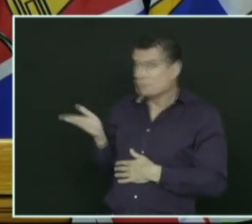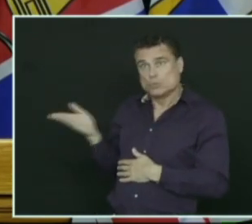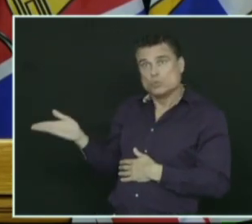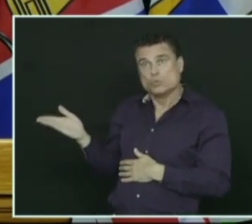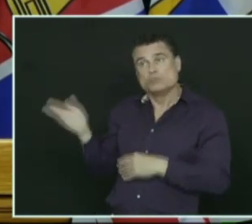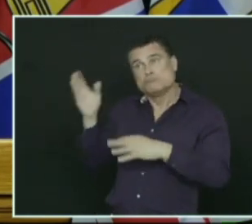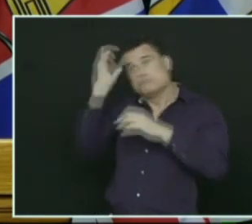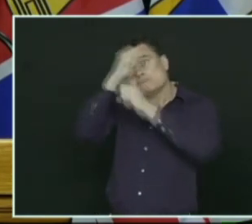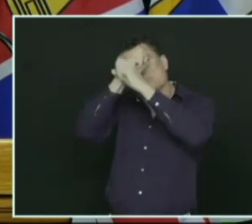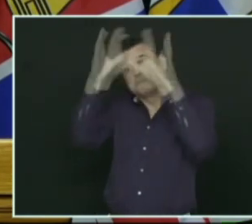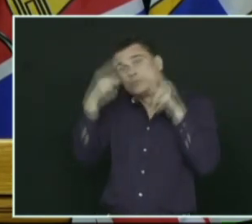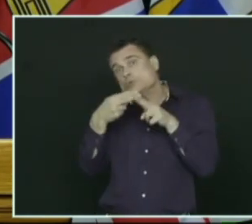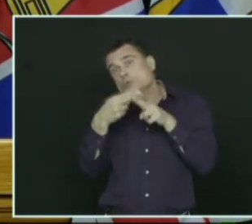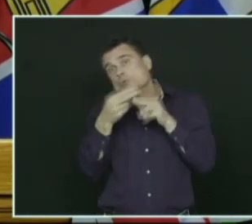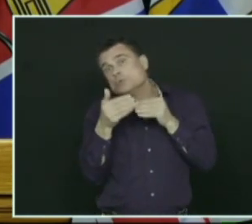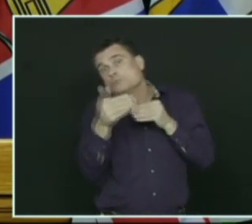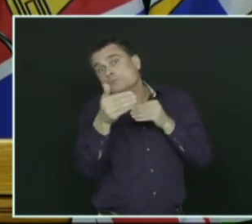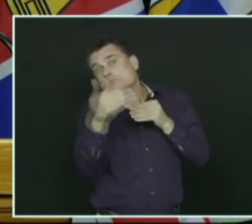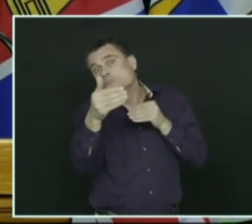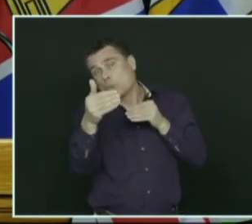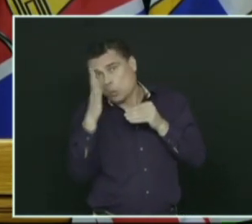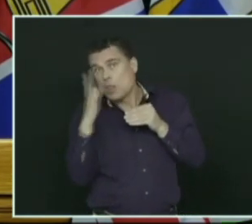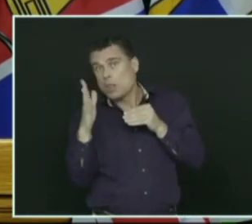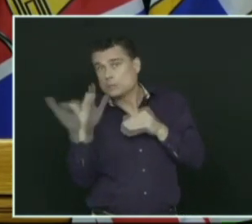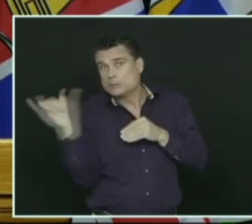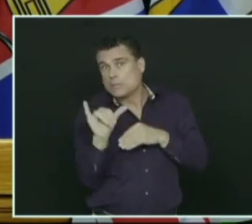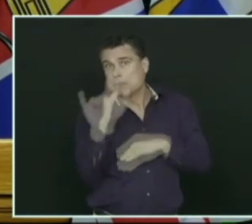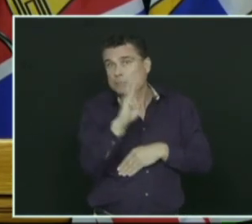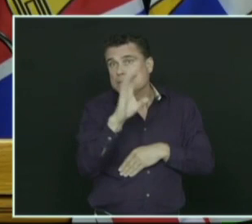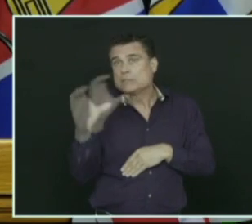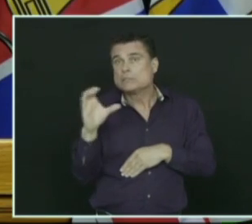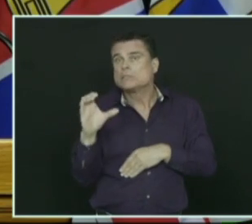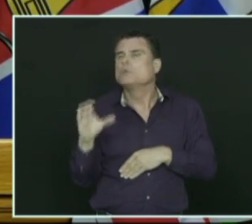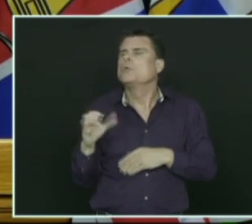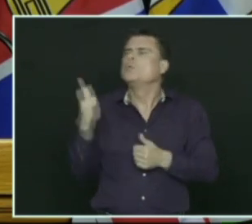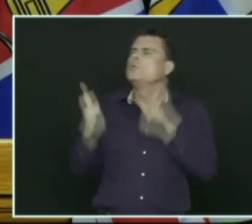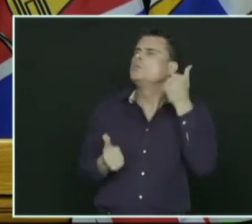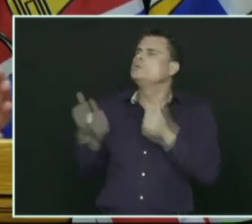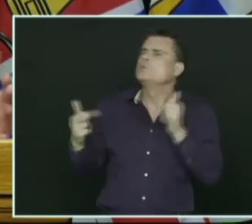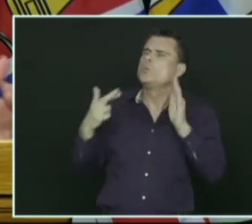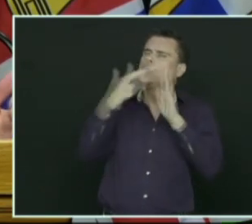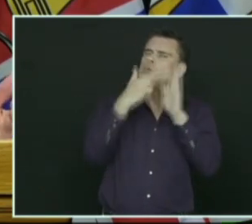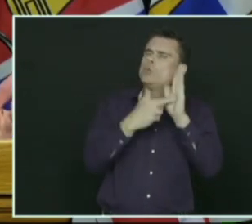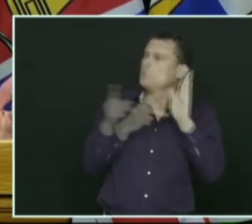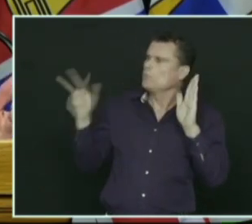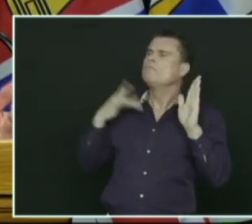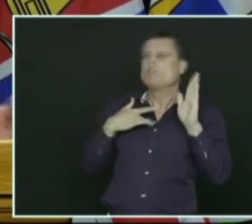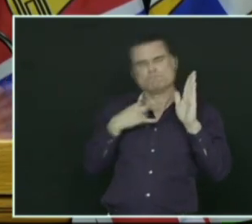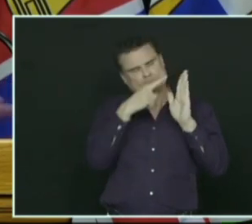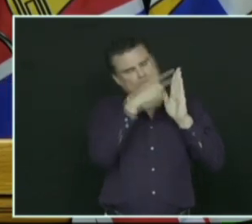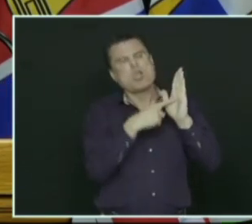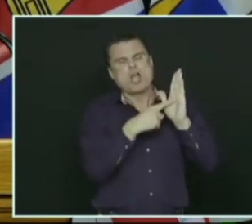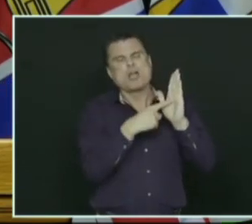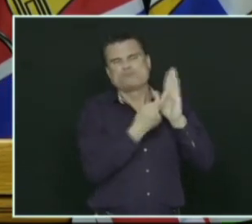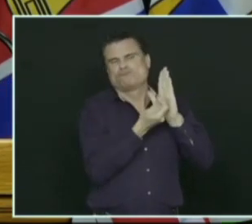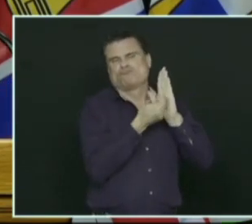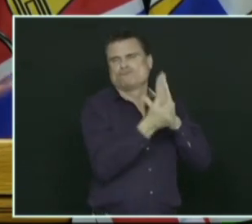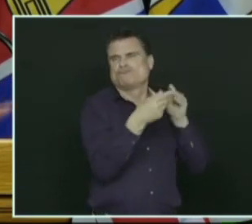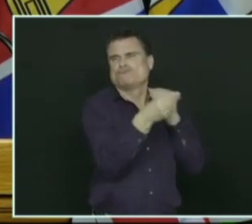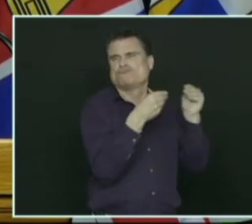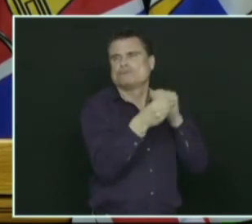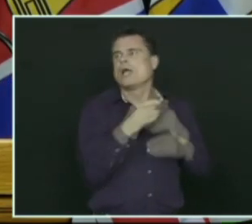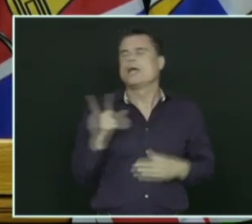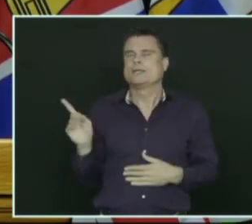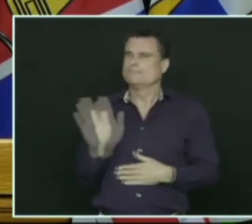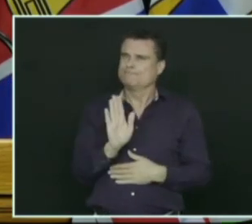the things that are most relevant to get going in our communities and in our healthcare sector. So there's two sort